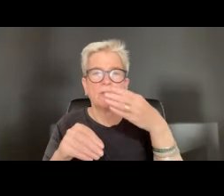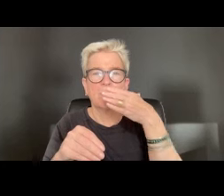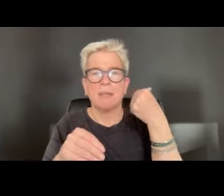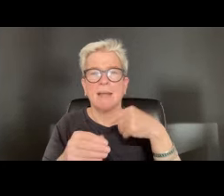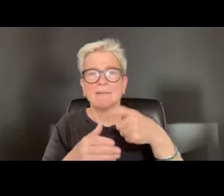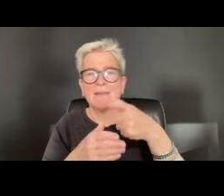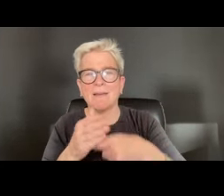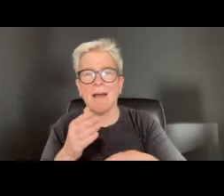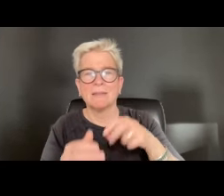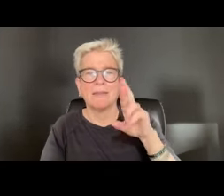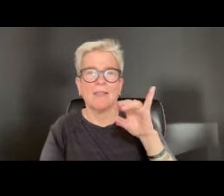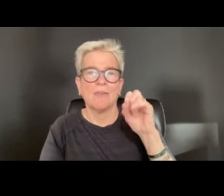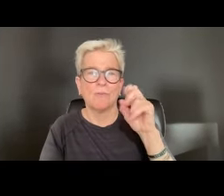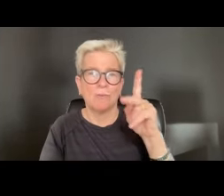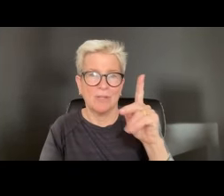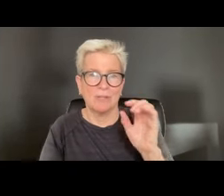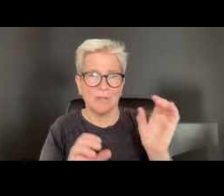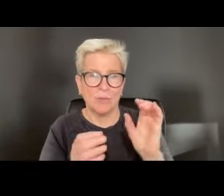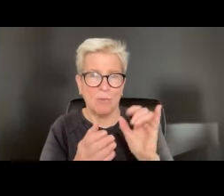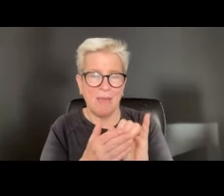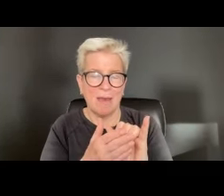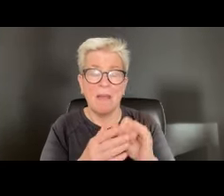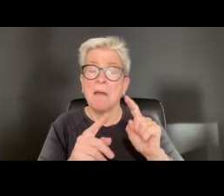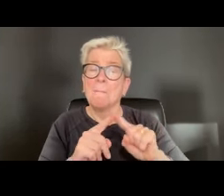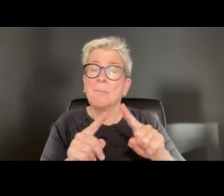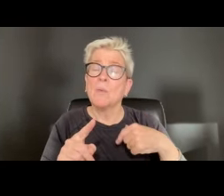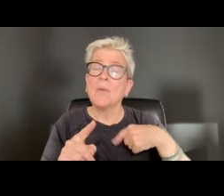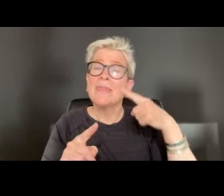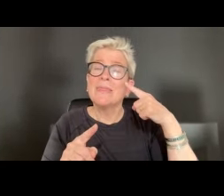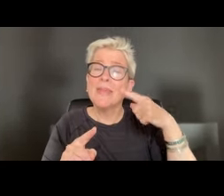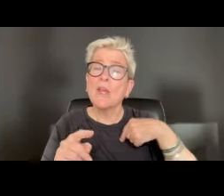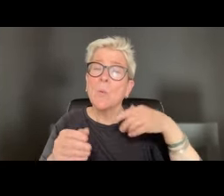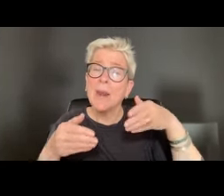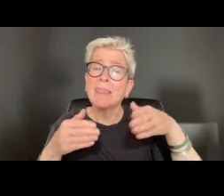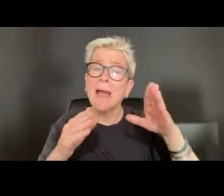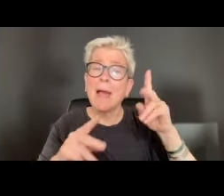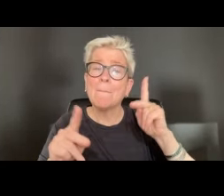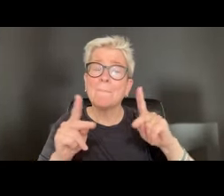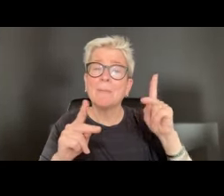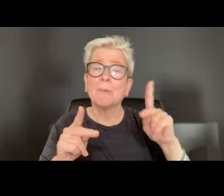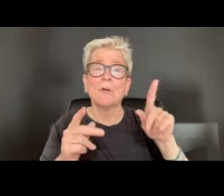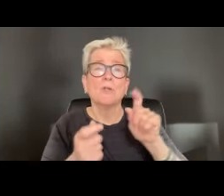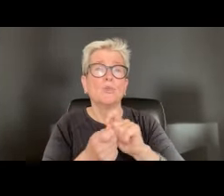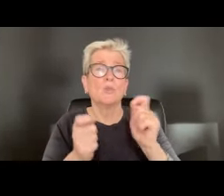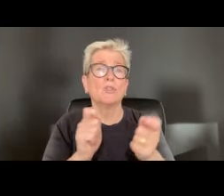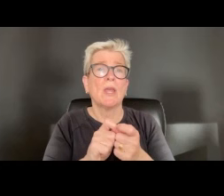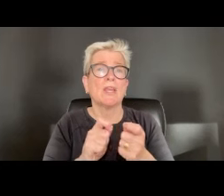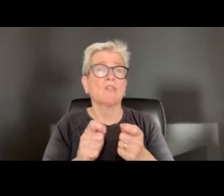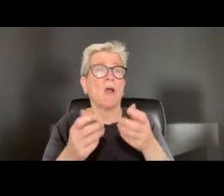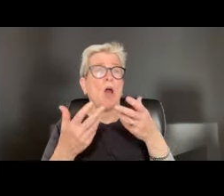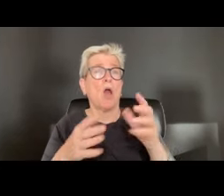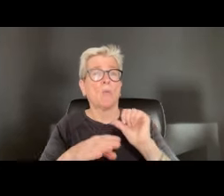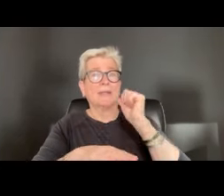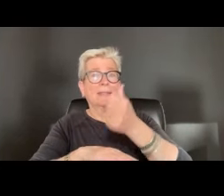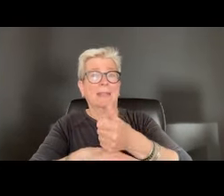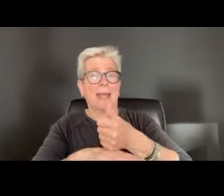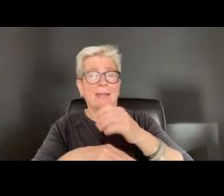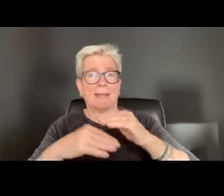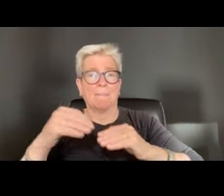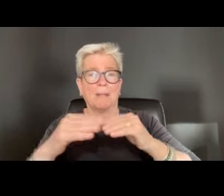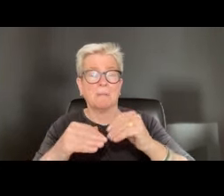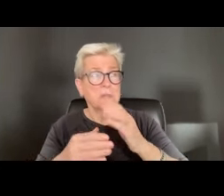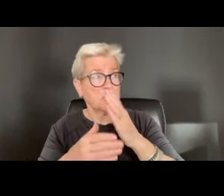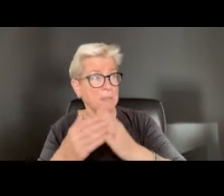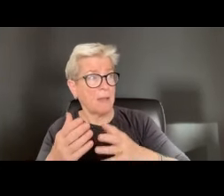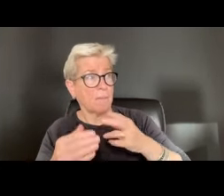risk involved in doing that. But we think this would allow people to convert existing buildings, both those that have been historically